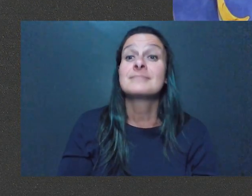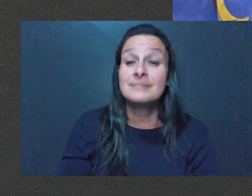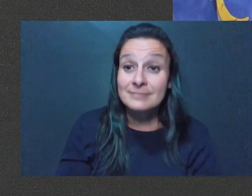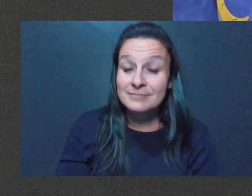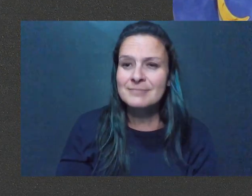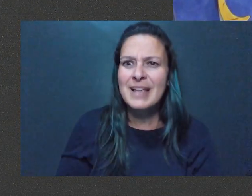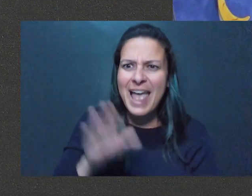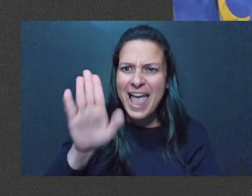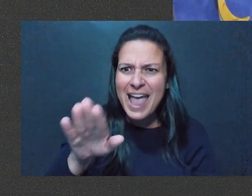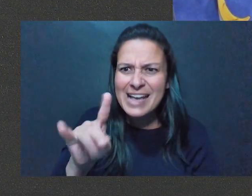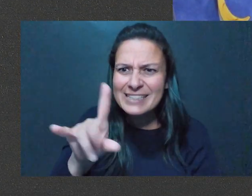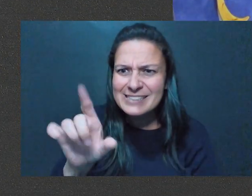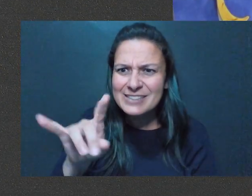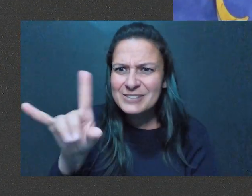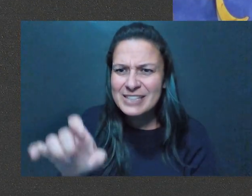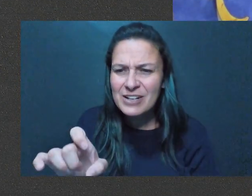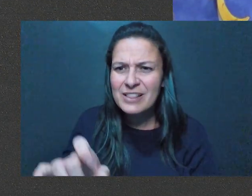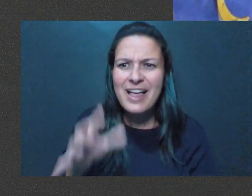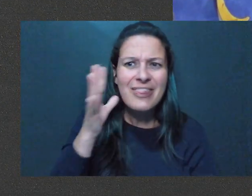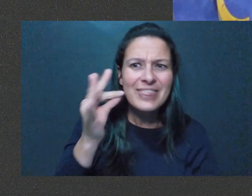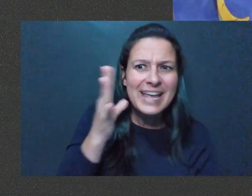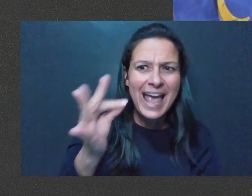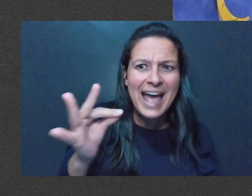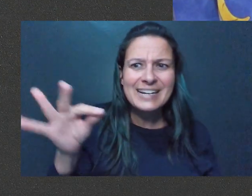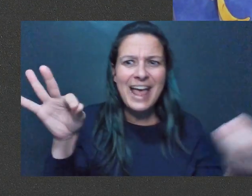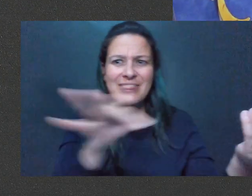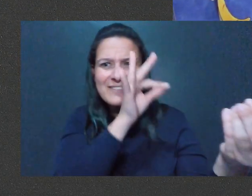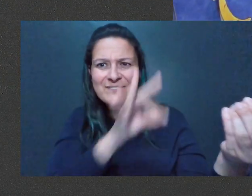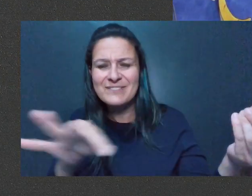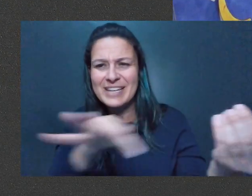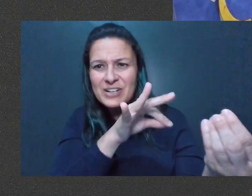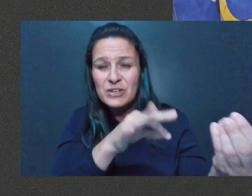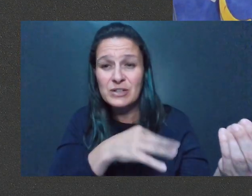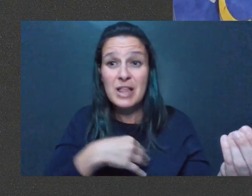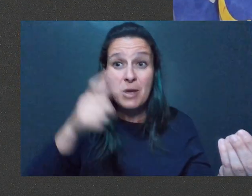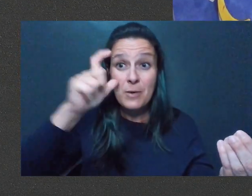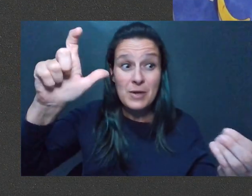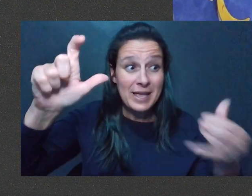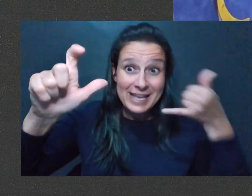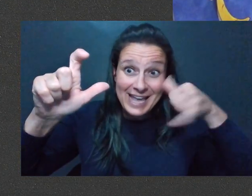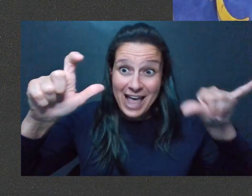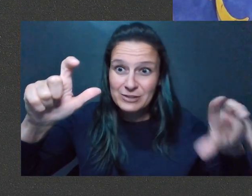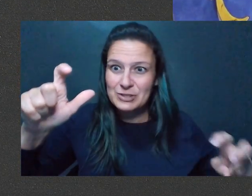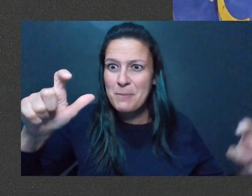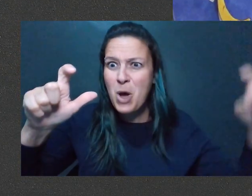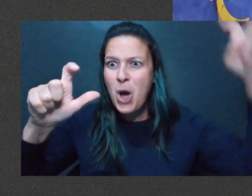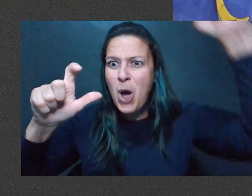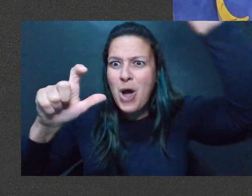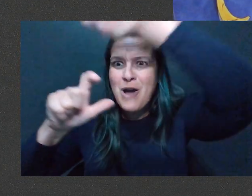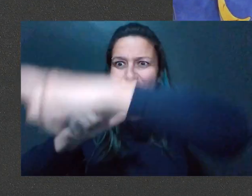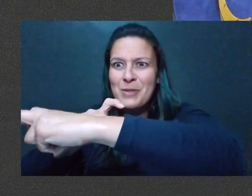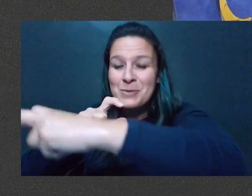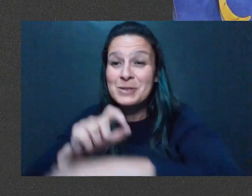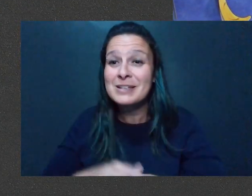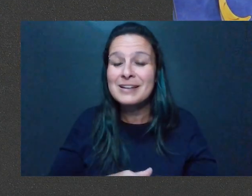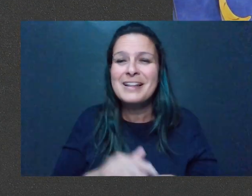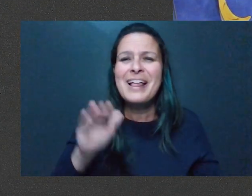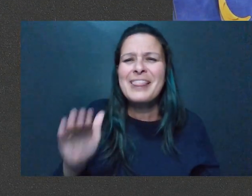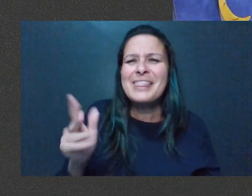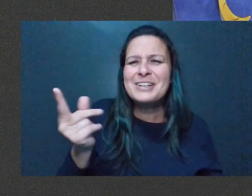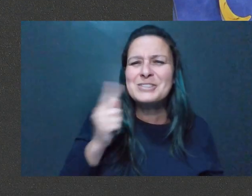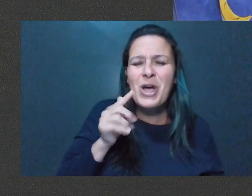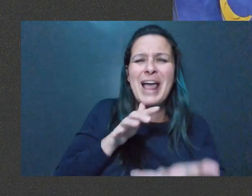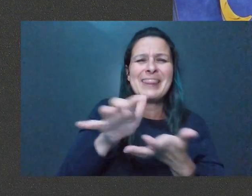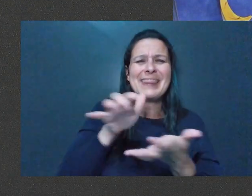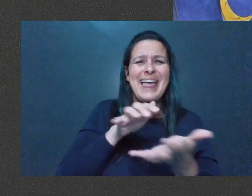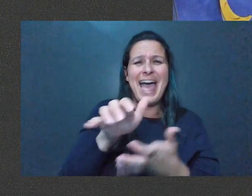Hey diddle diddle, the cat and the fiddle, the cow jumped over the moon. The little dog laughed to